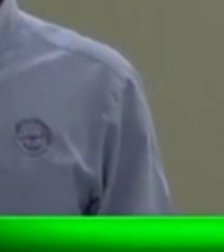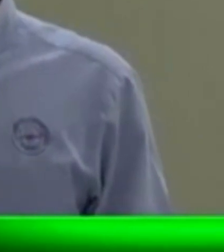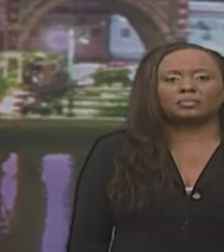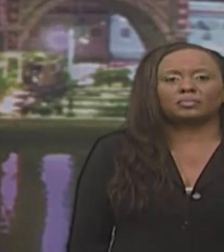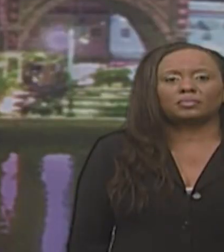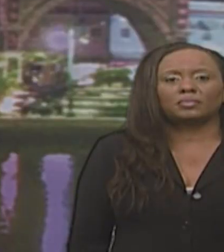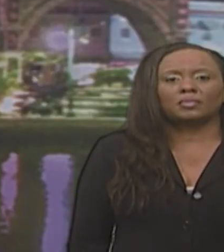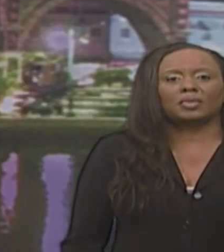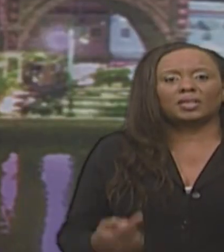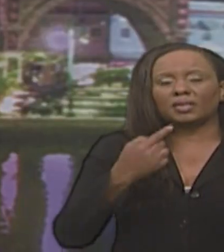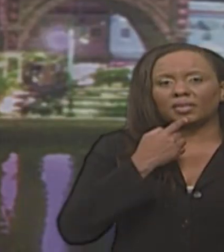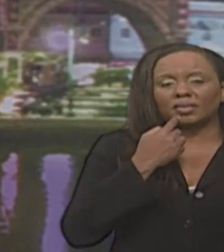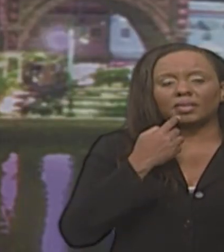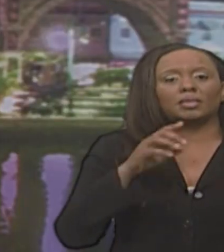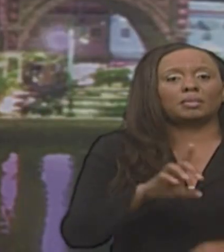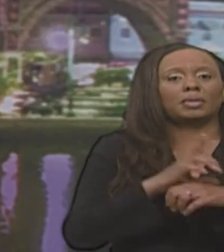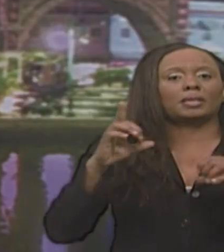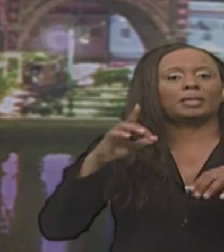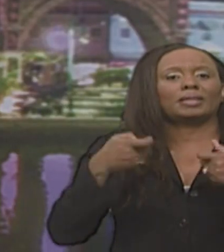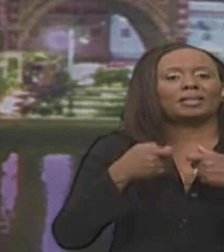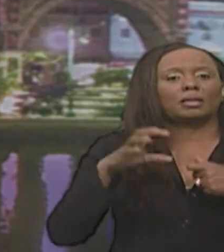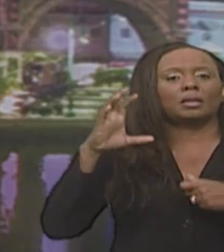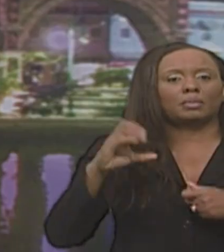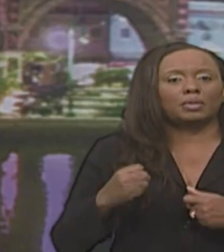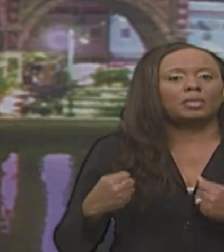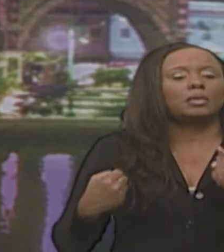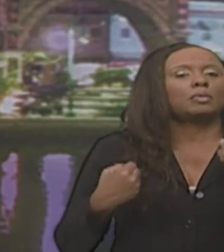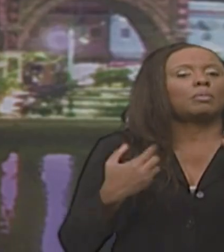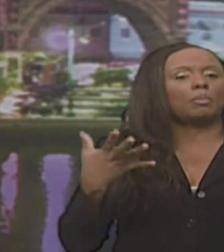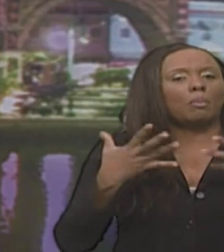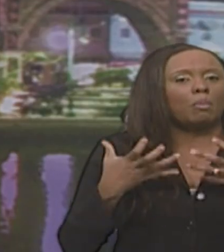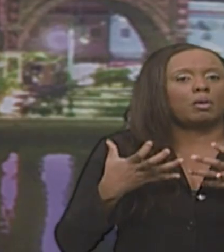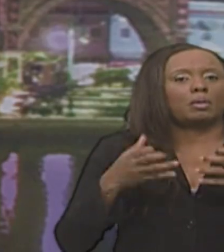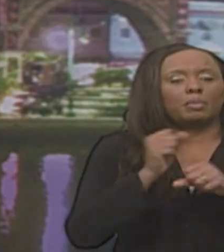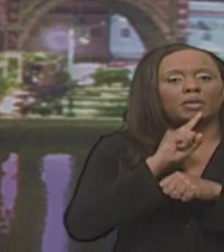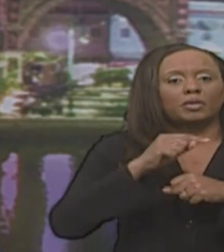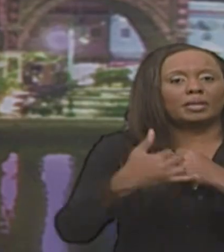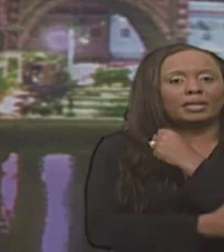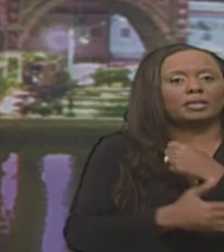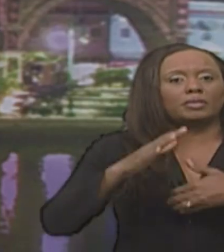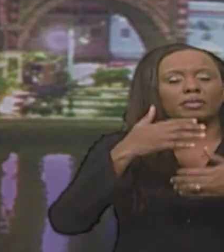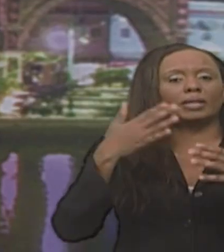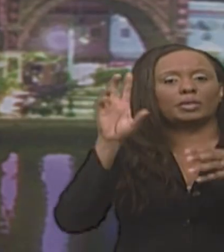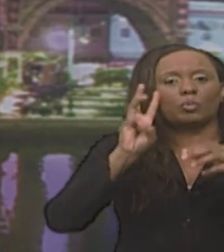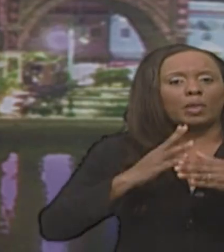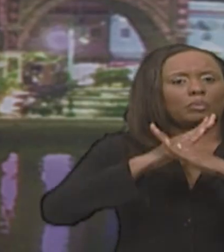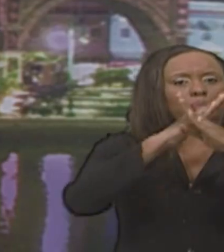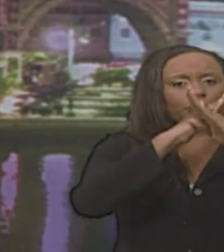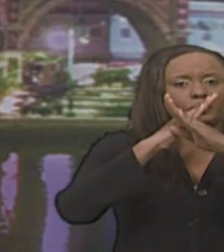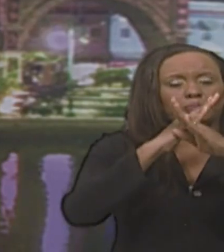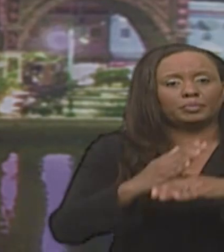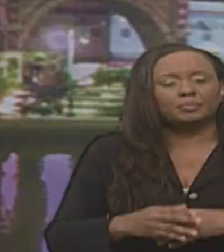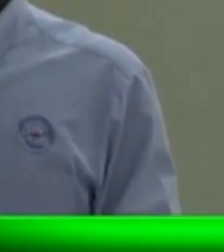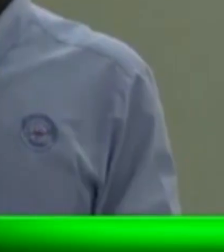restoration. Mr. Stamp says Domlec supports efforts at making the country climate resilient. We simply need